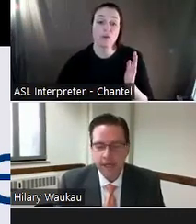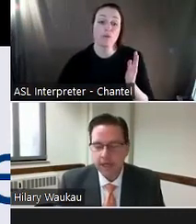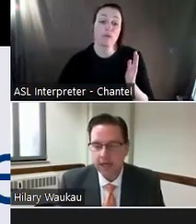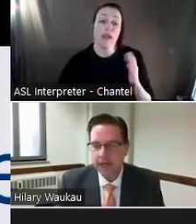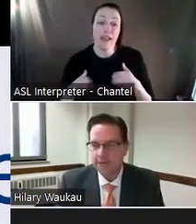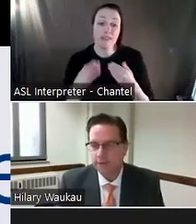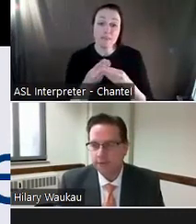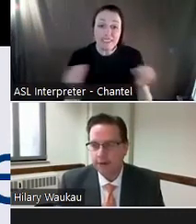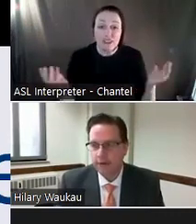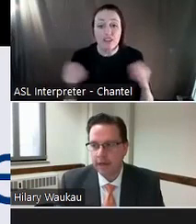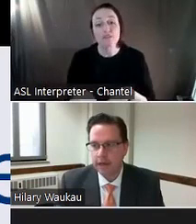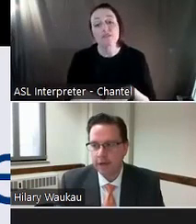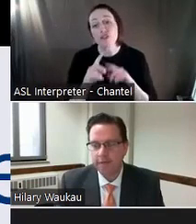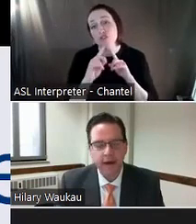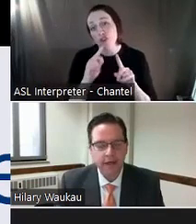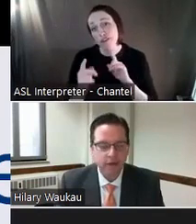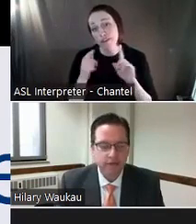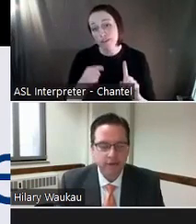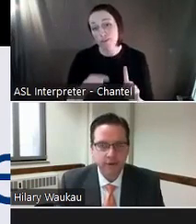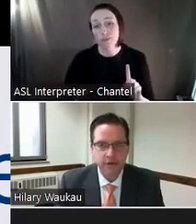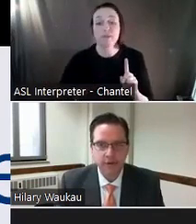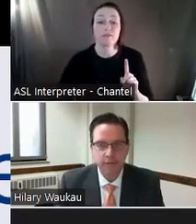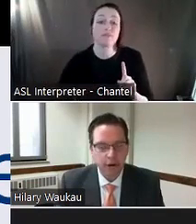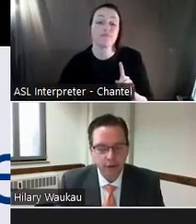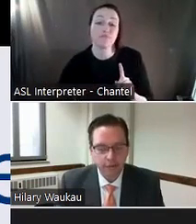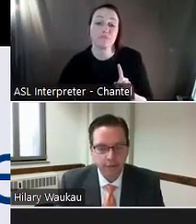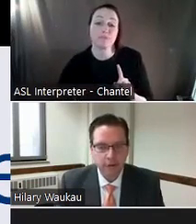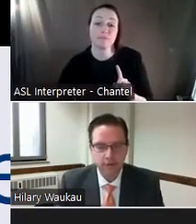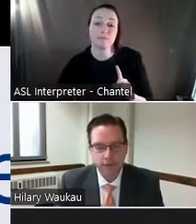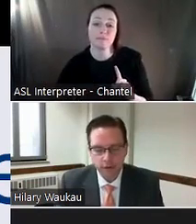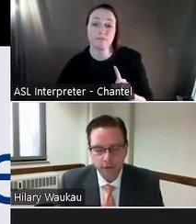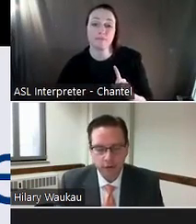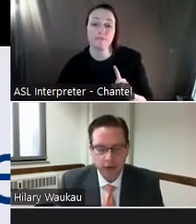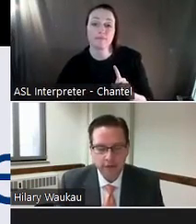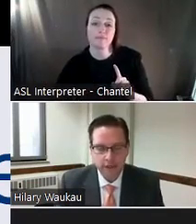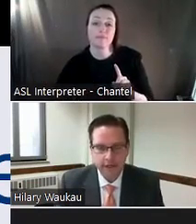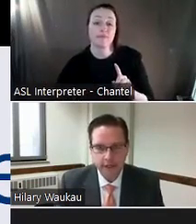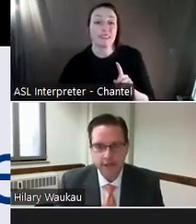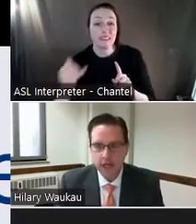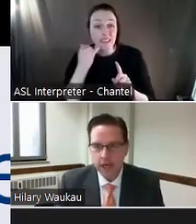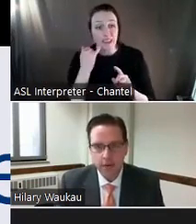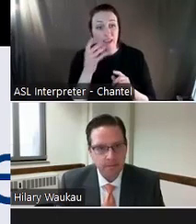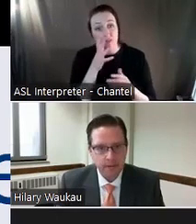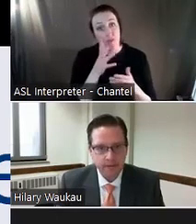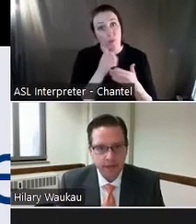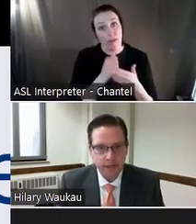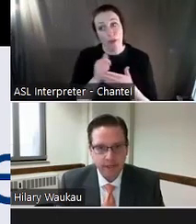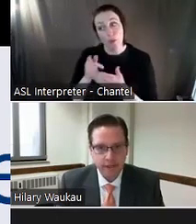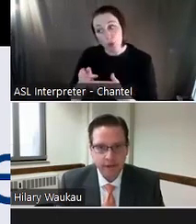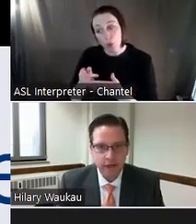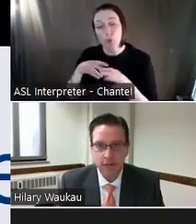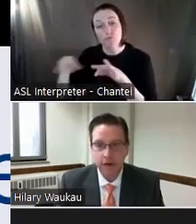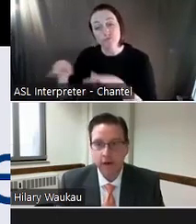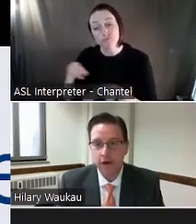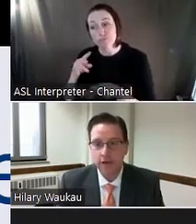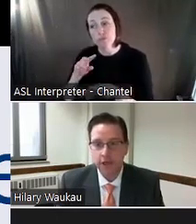points. If you find it useful to borrow from those for your own conversations with members of the